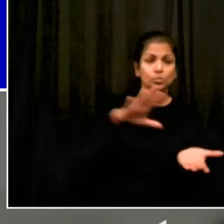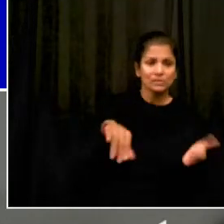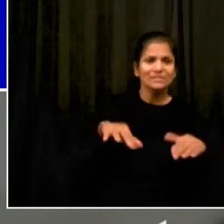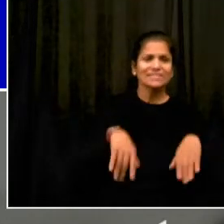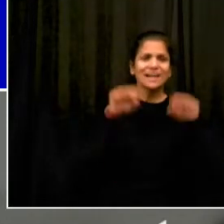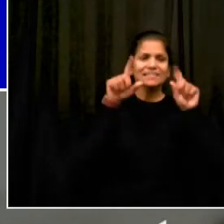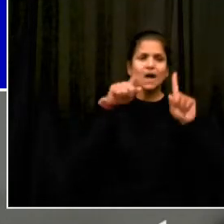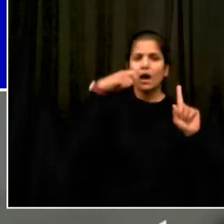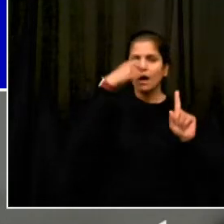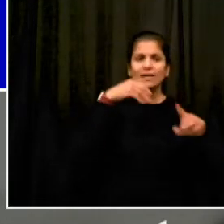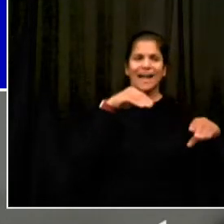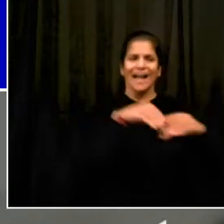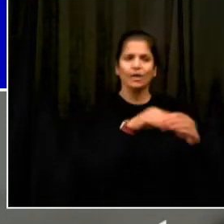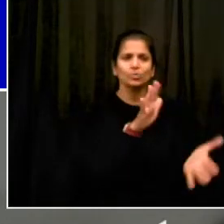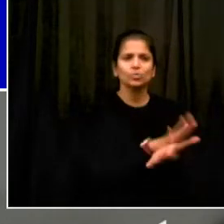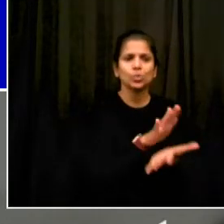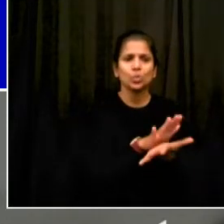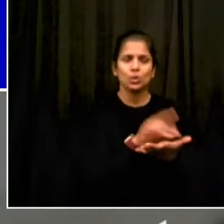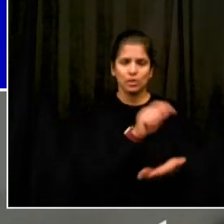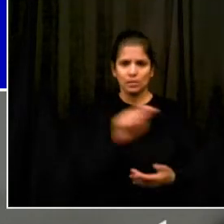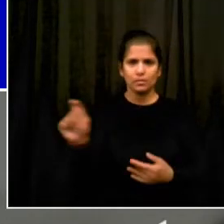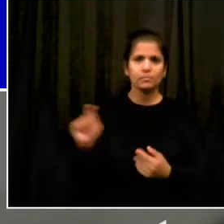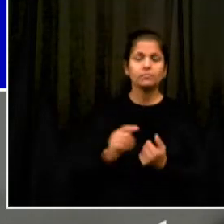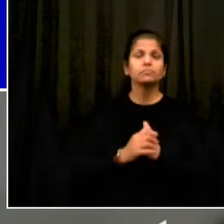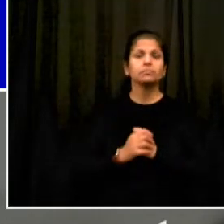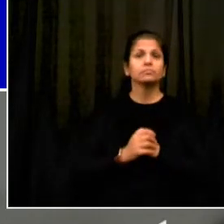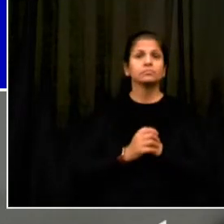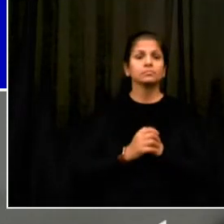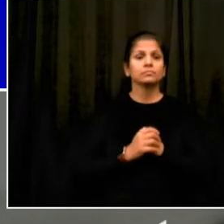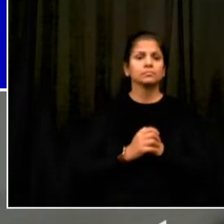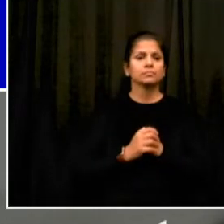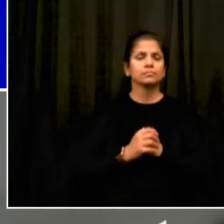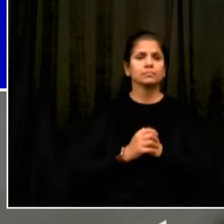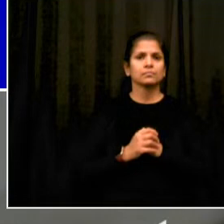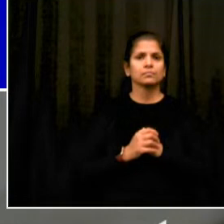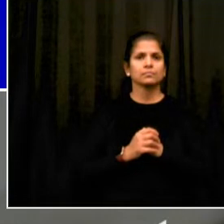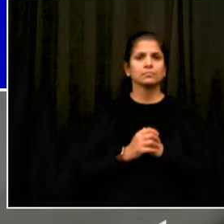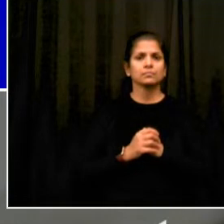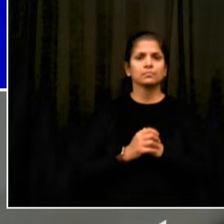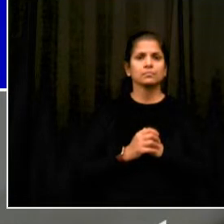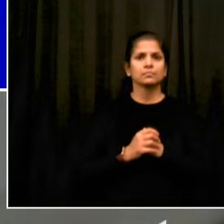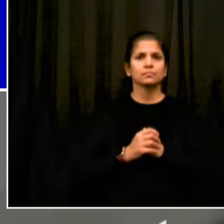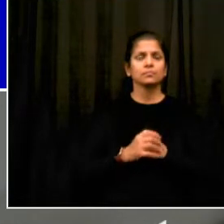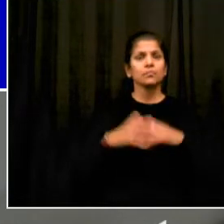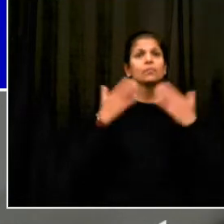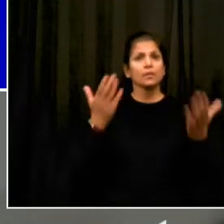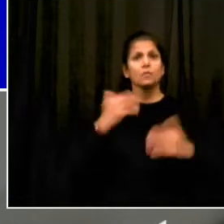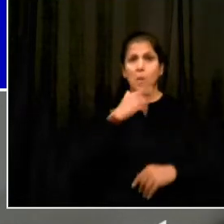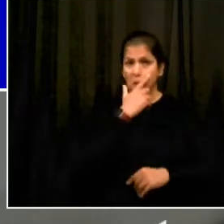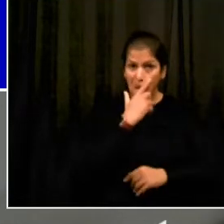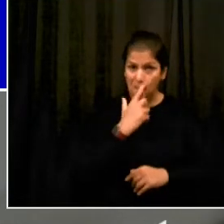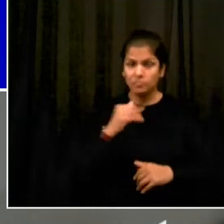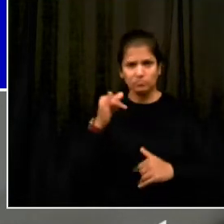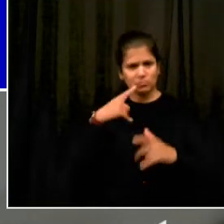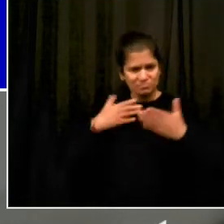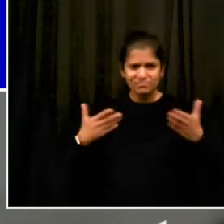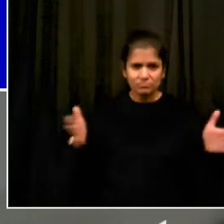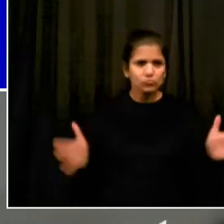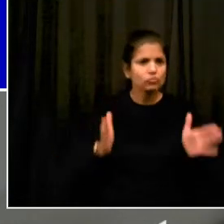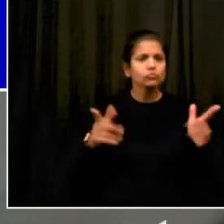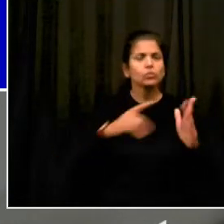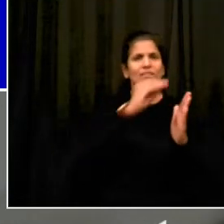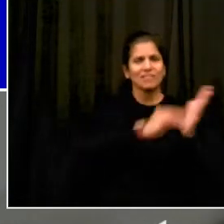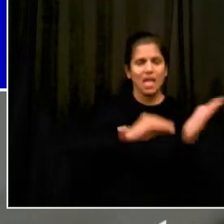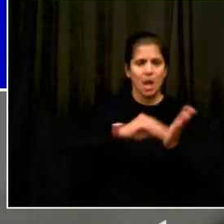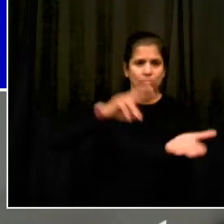person. But it can only work if everyone has a consent form on file. So parents, if you are one of the parents